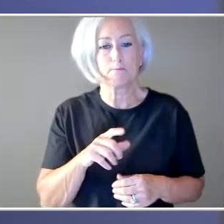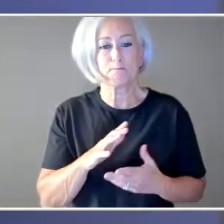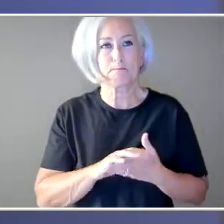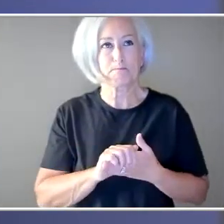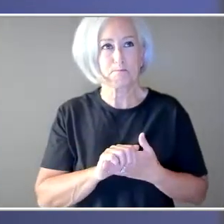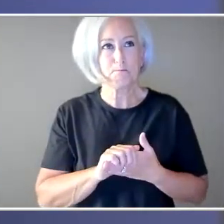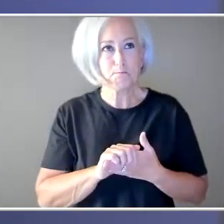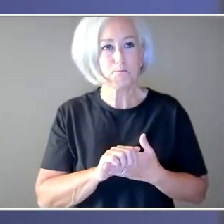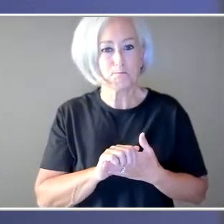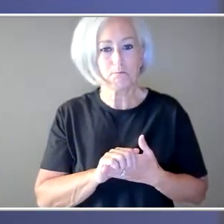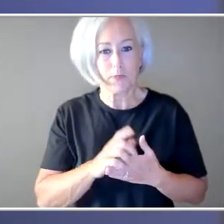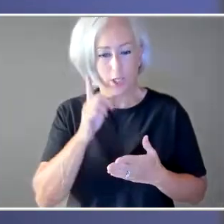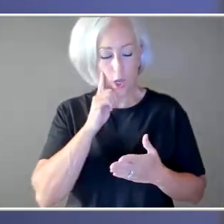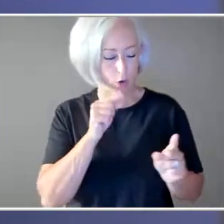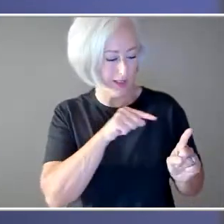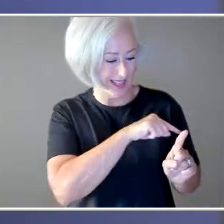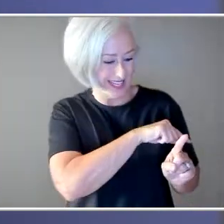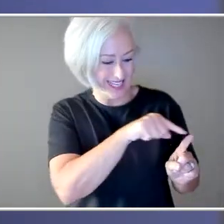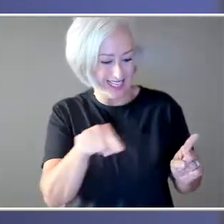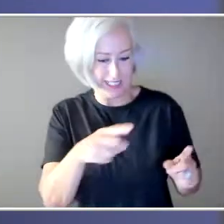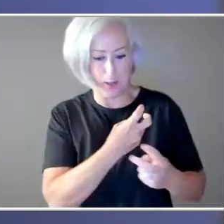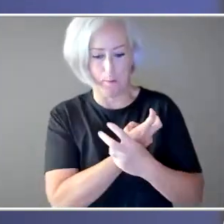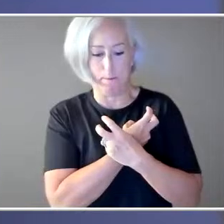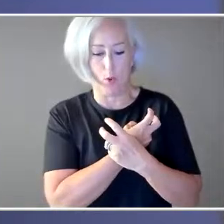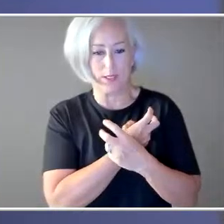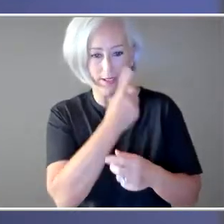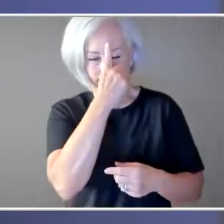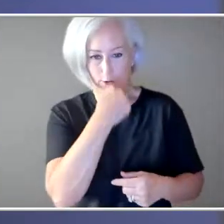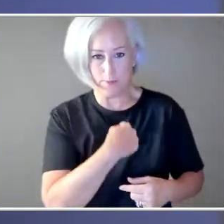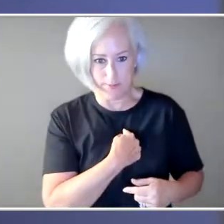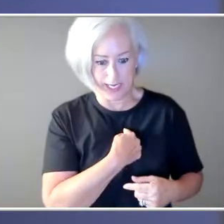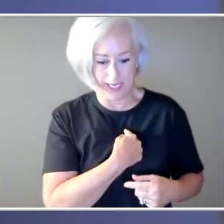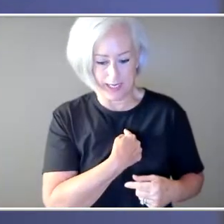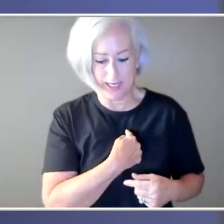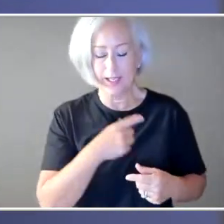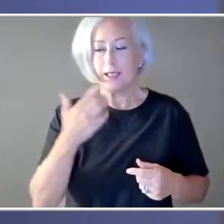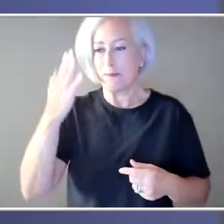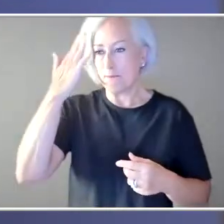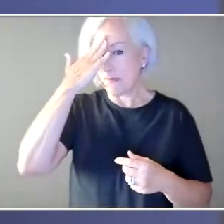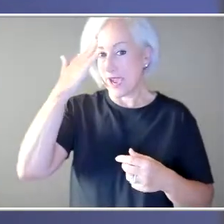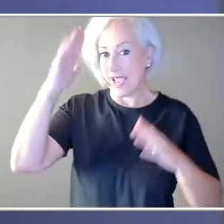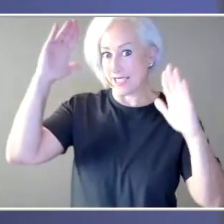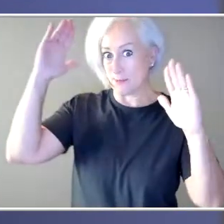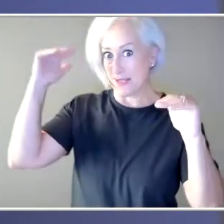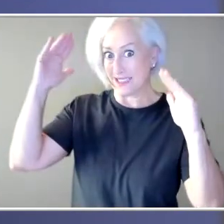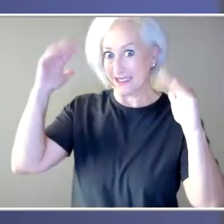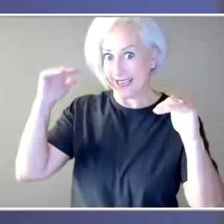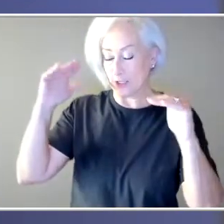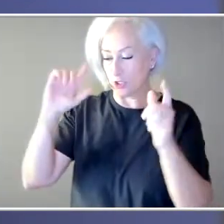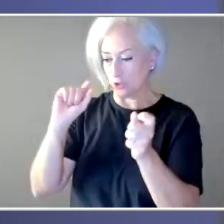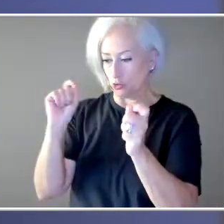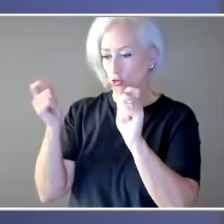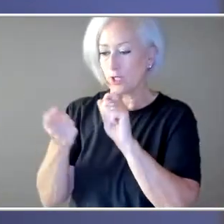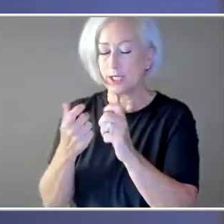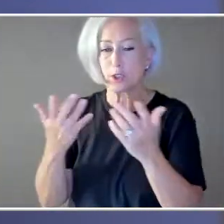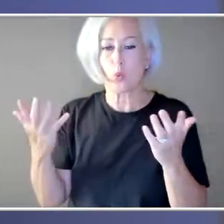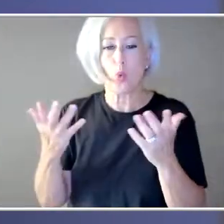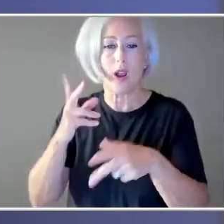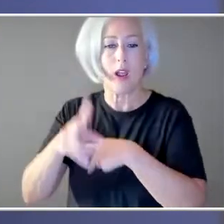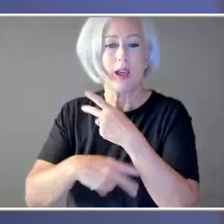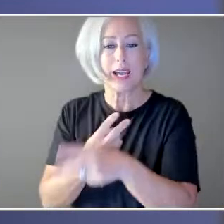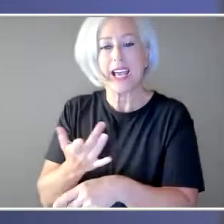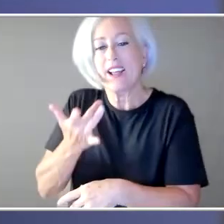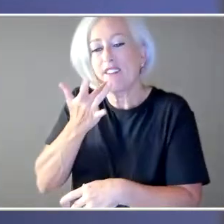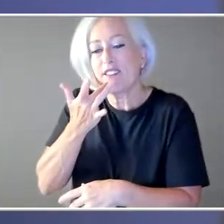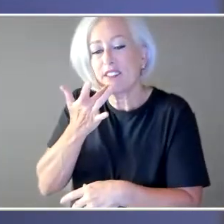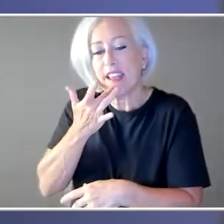this is poisonous to me. And I had to change my expectations about flavors and things